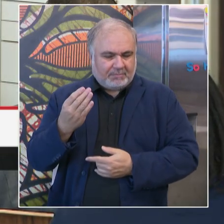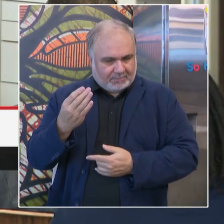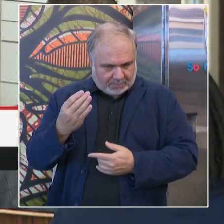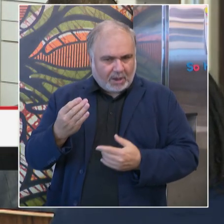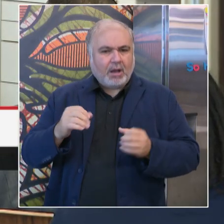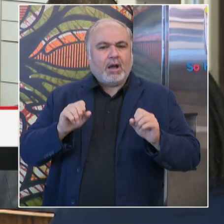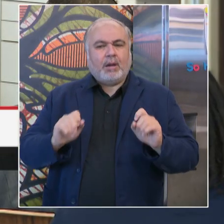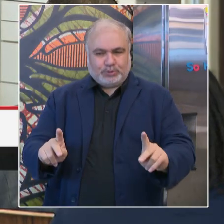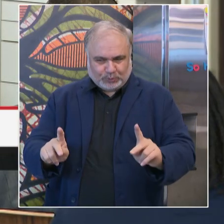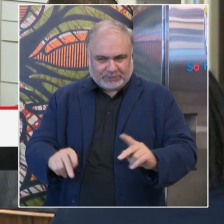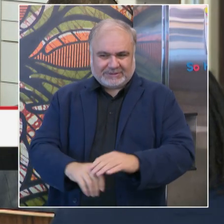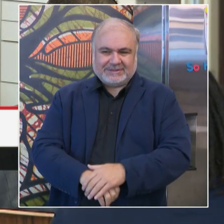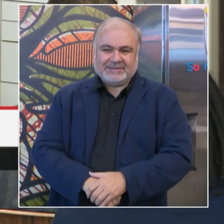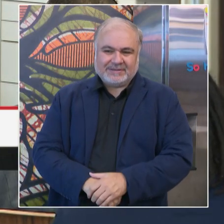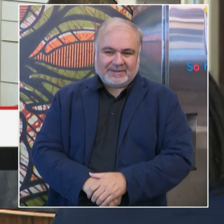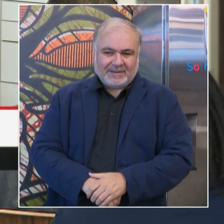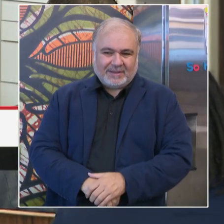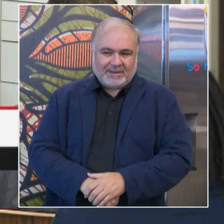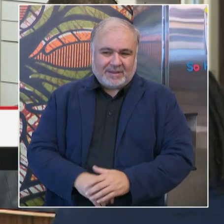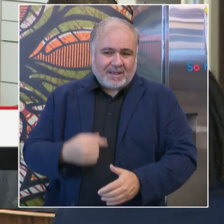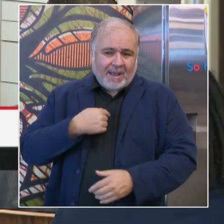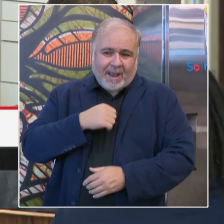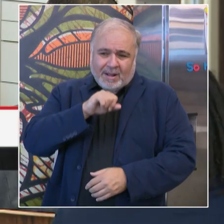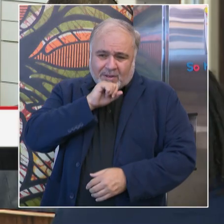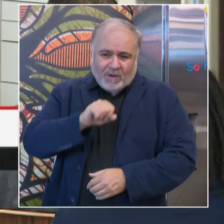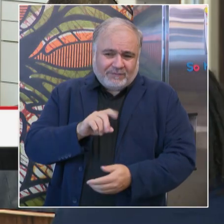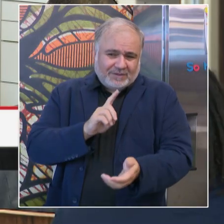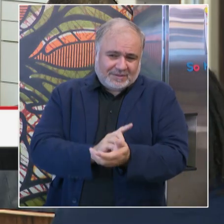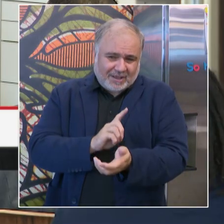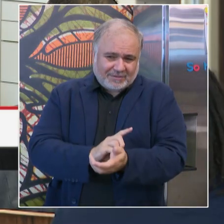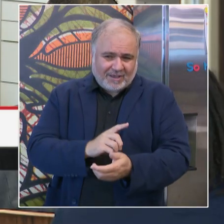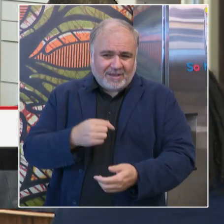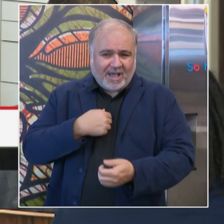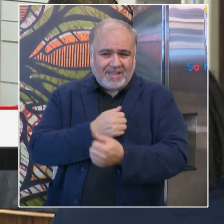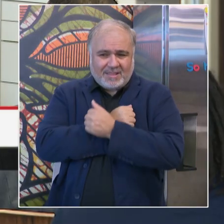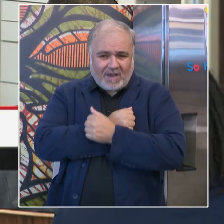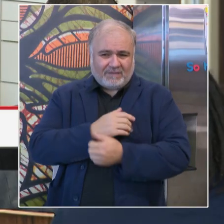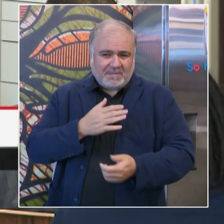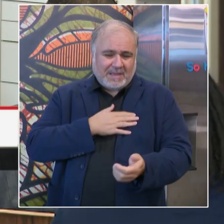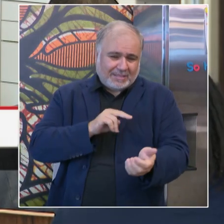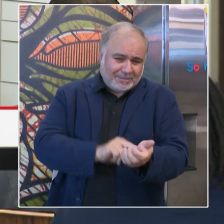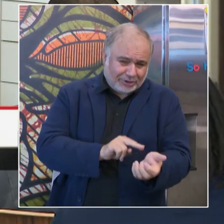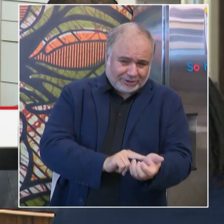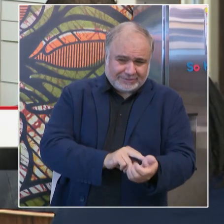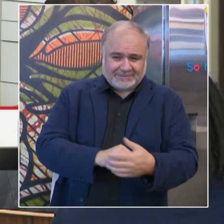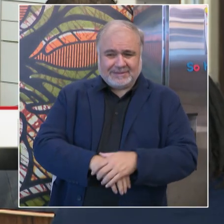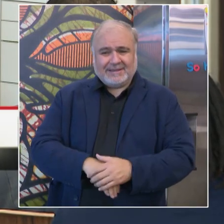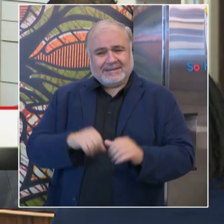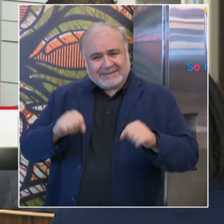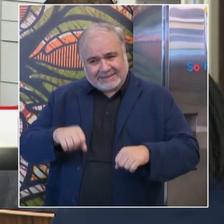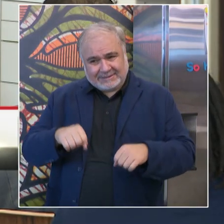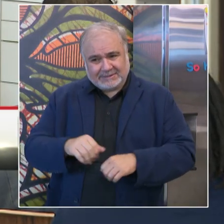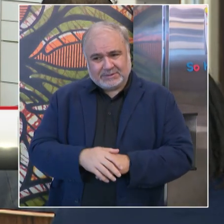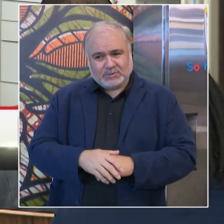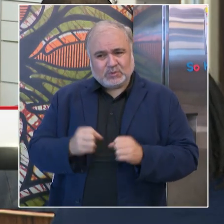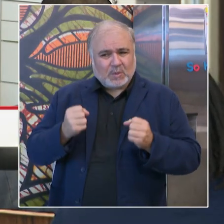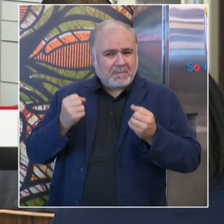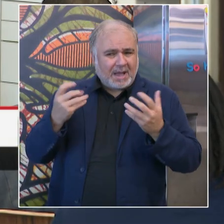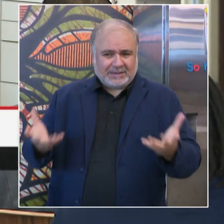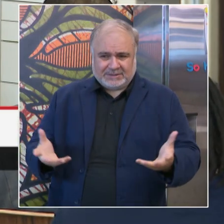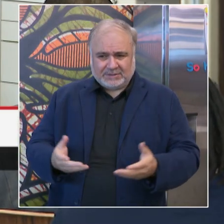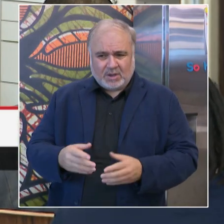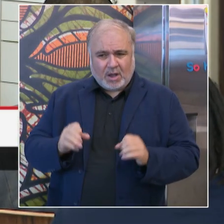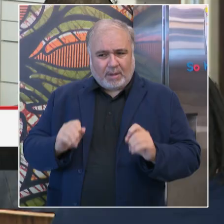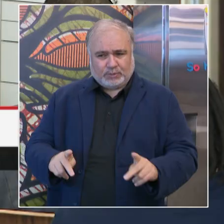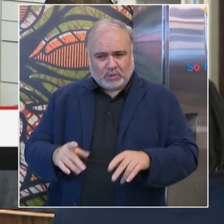love my doctors and I love my nurses, there are so many opportunities available. And this program really will